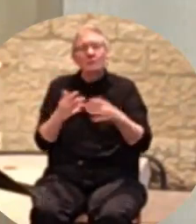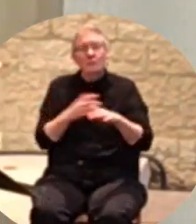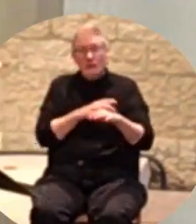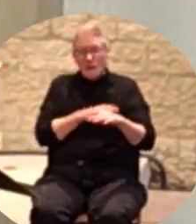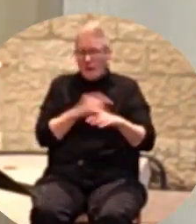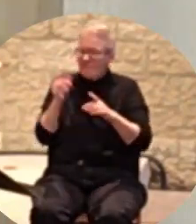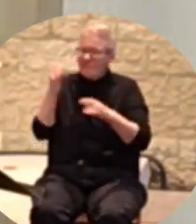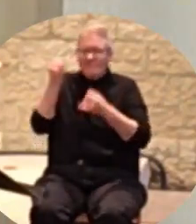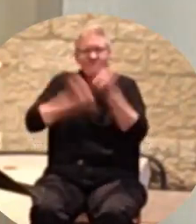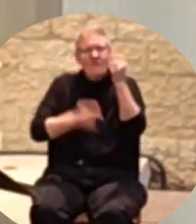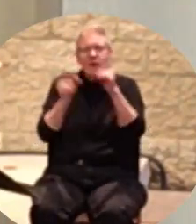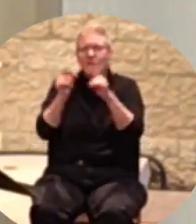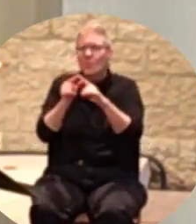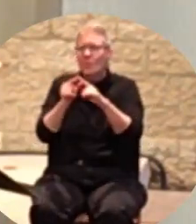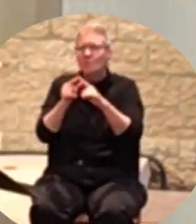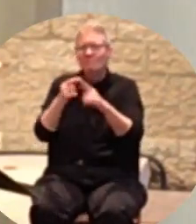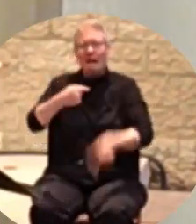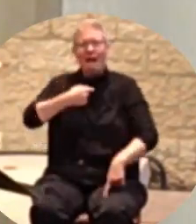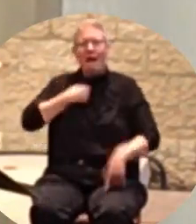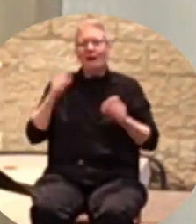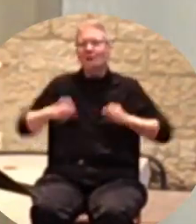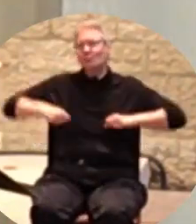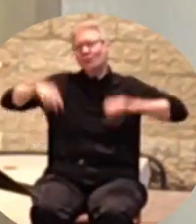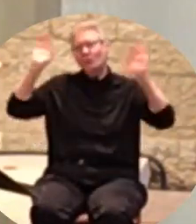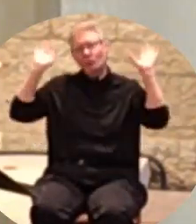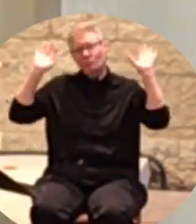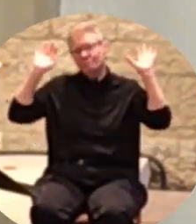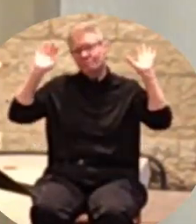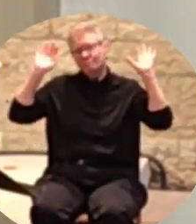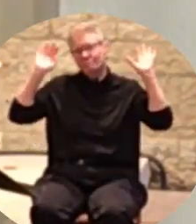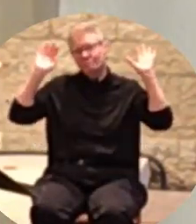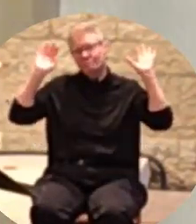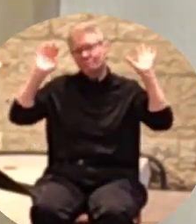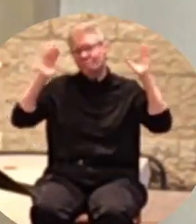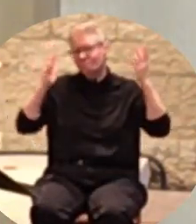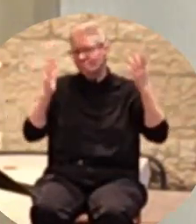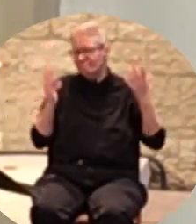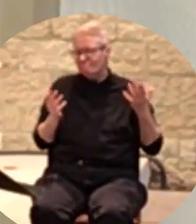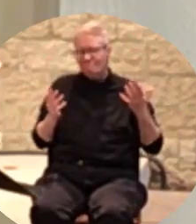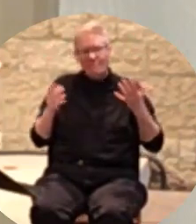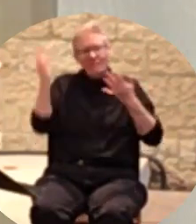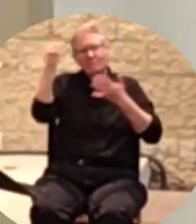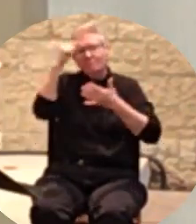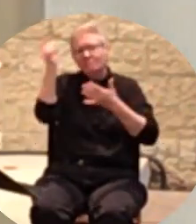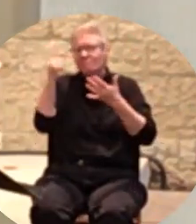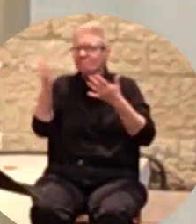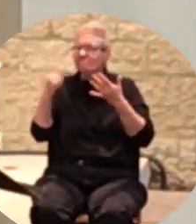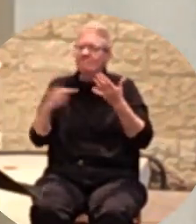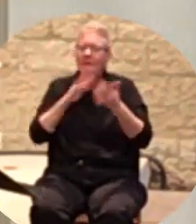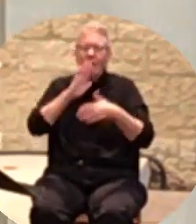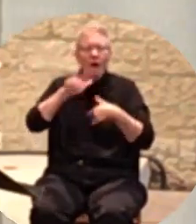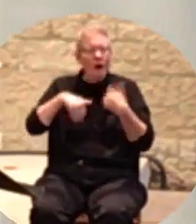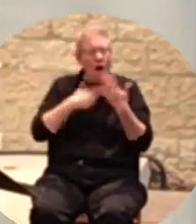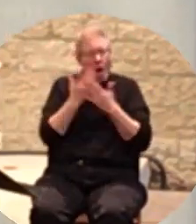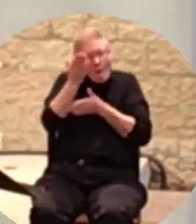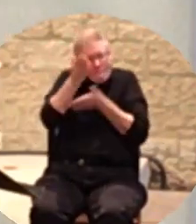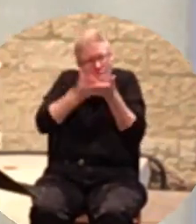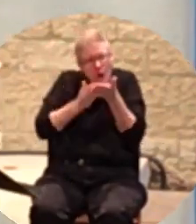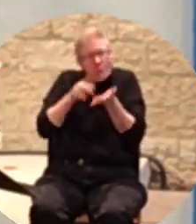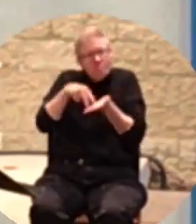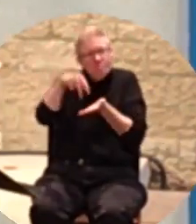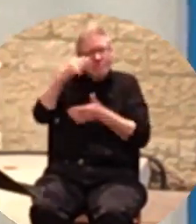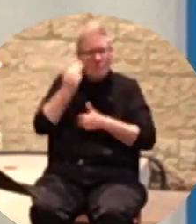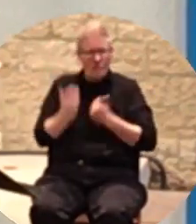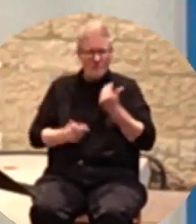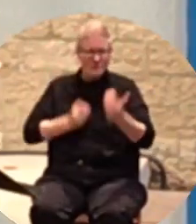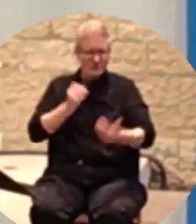I surrender. I surrender. These are all elements of that process. And that